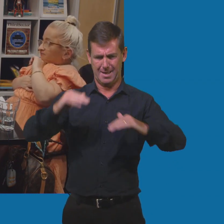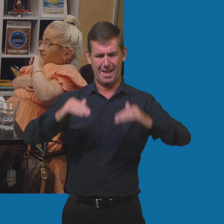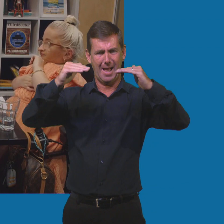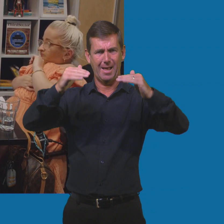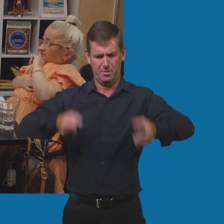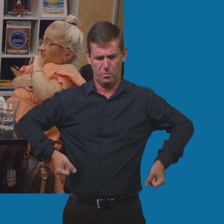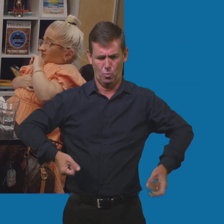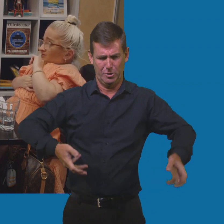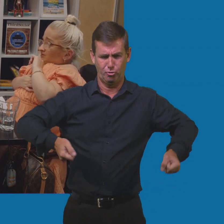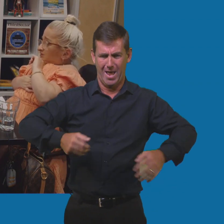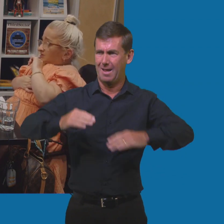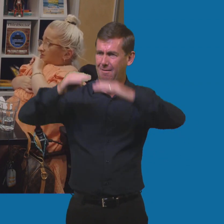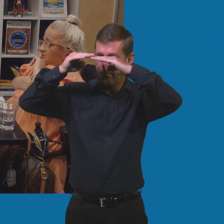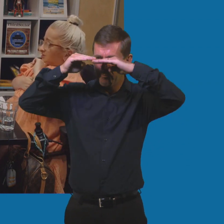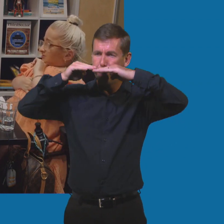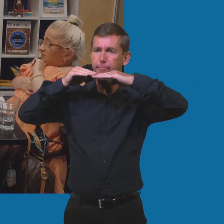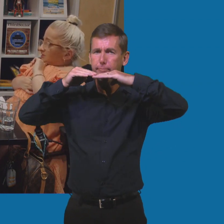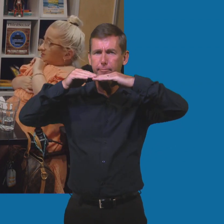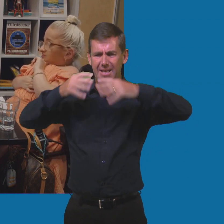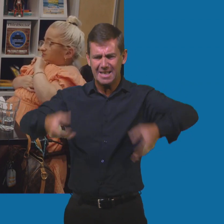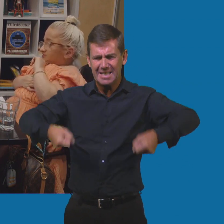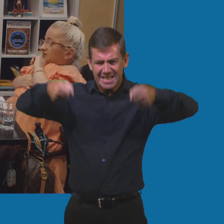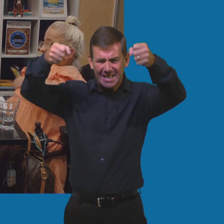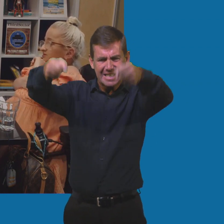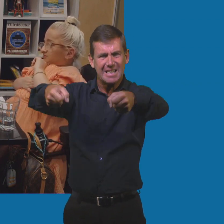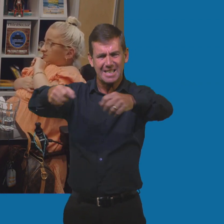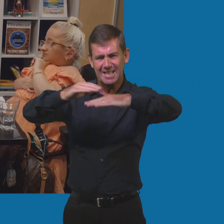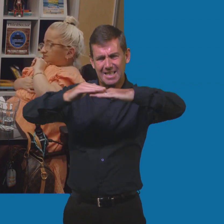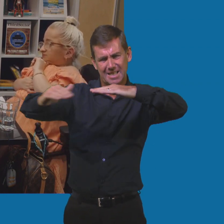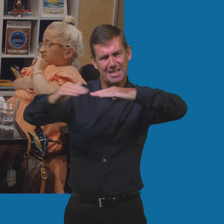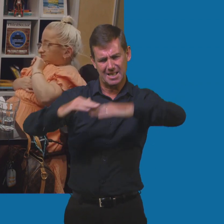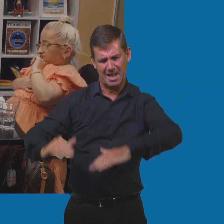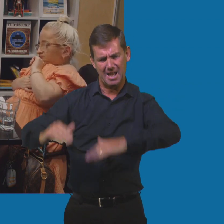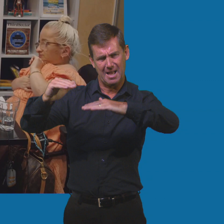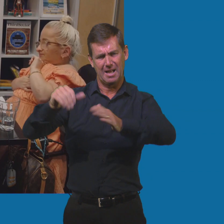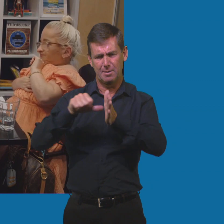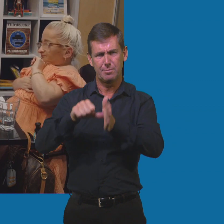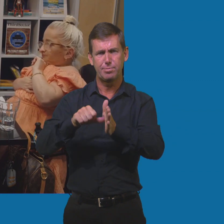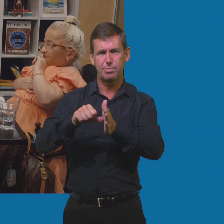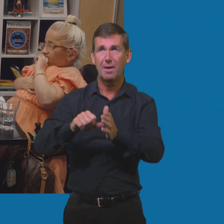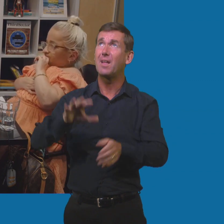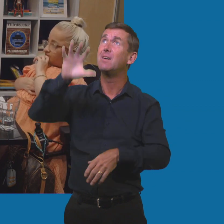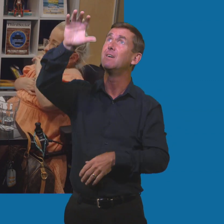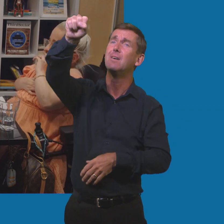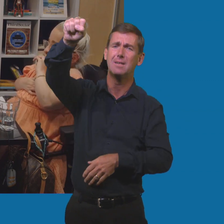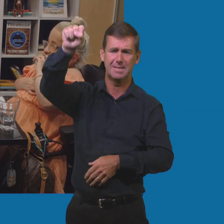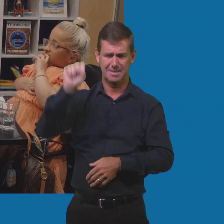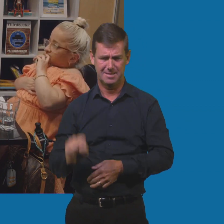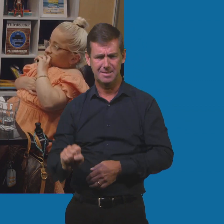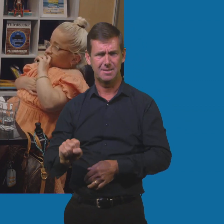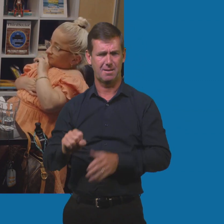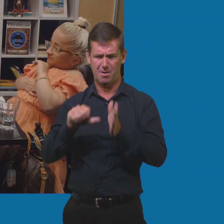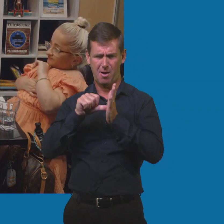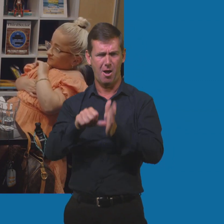actually quite, or even if you're just a bit short, it's going to be quite difficult for a lot of people to actually reach the boot to pull it down. And often that requires a lot of strength as well, which not everyone